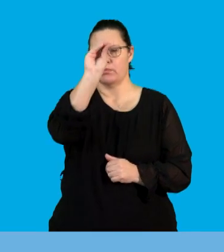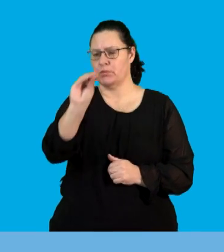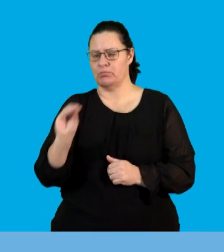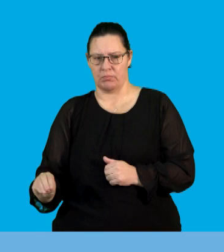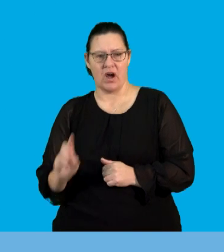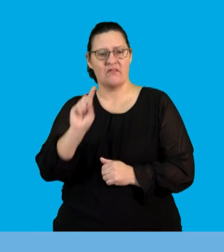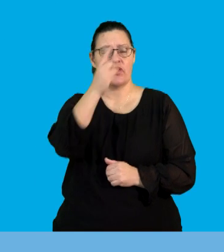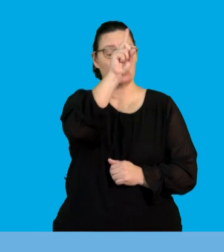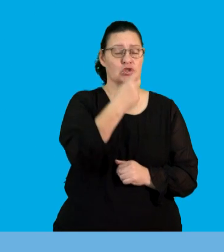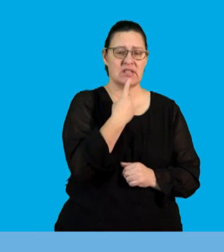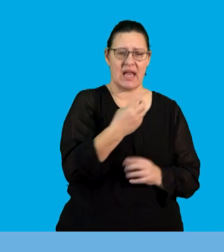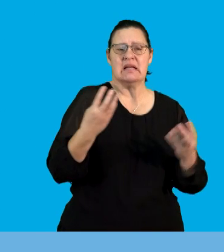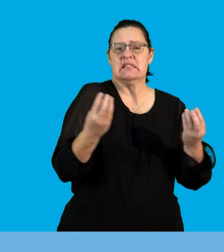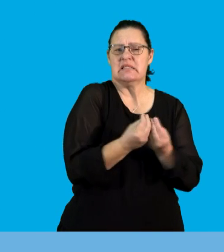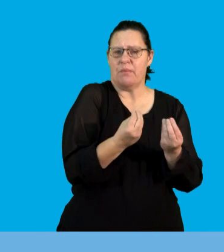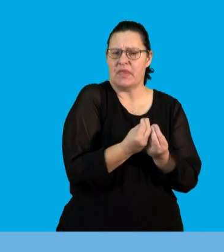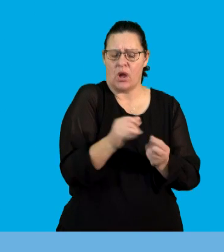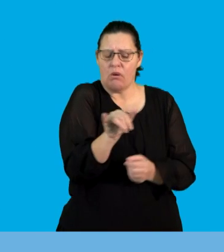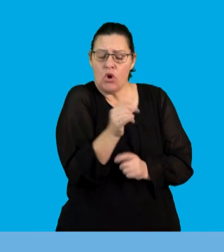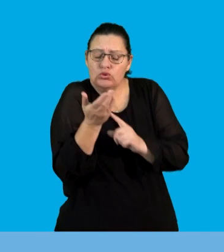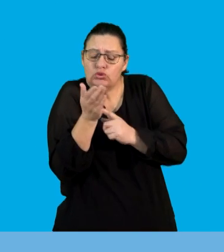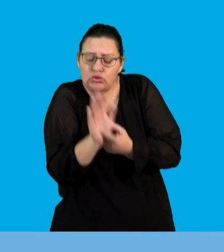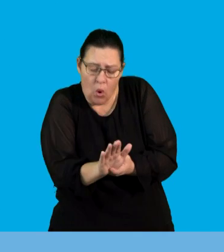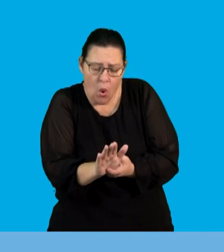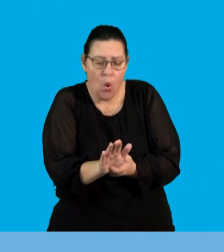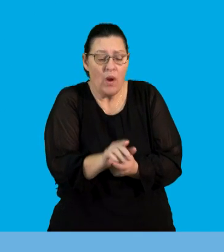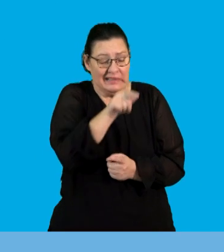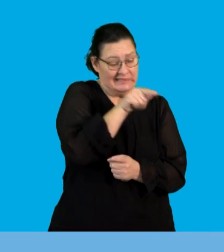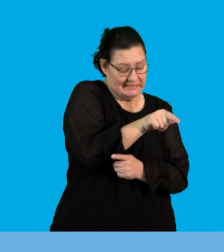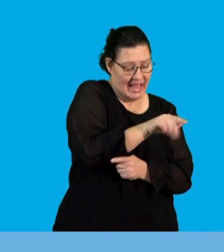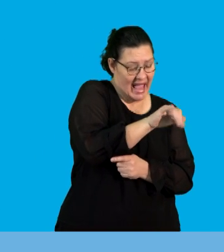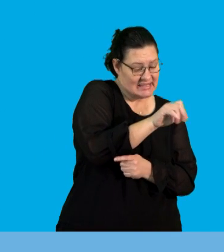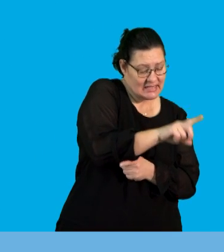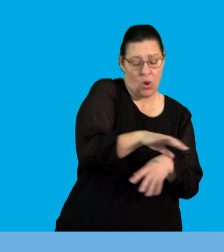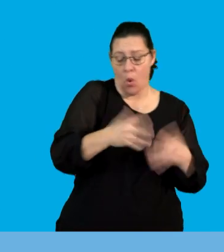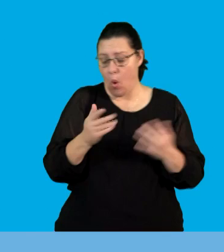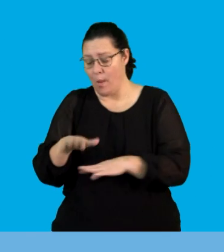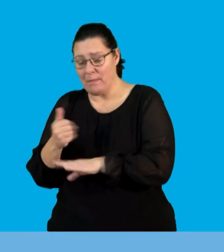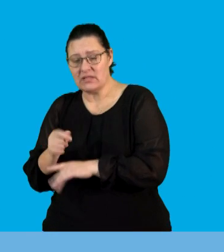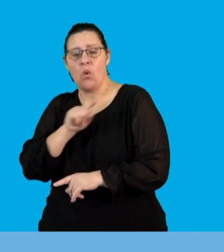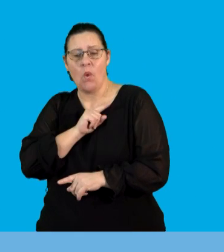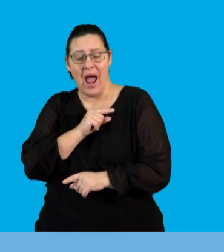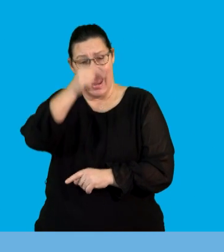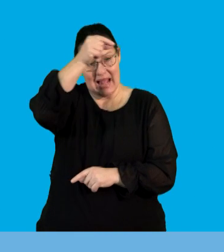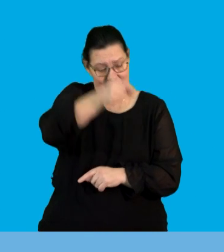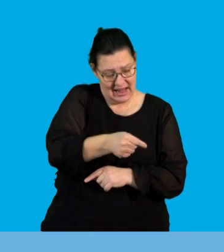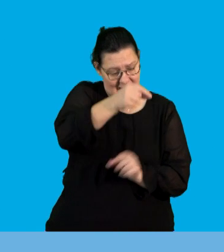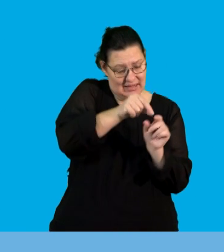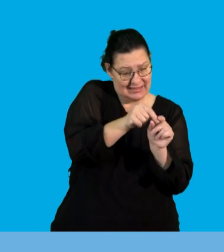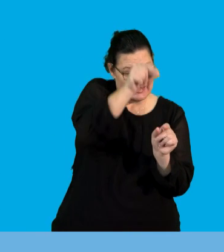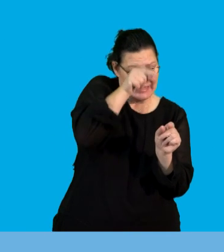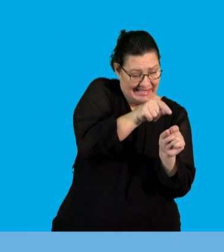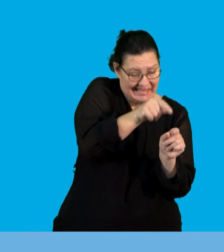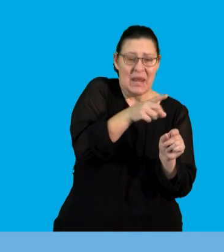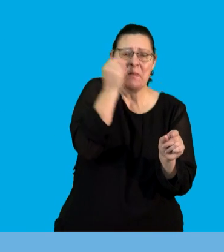sentences. So first question was saying, something which shows whether a substance is an acid or a base by changing color when we add it to